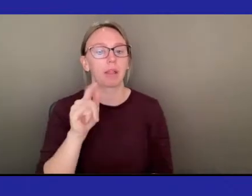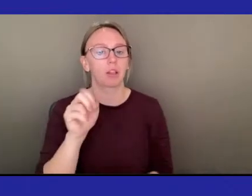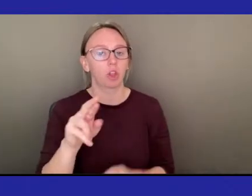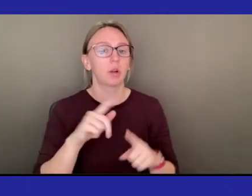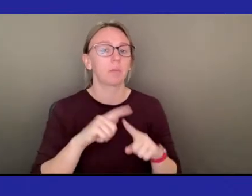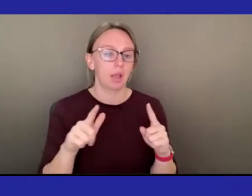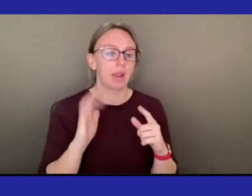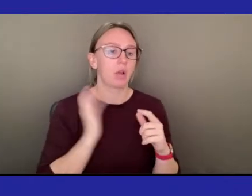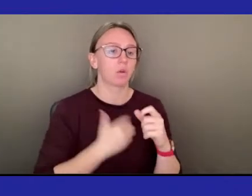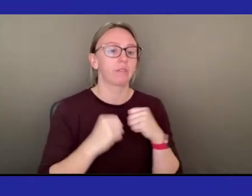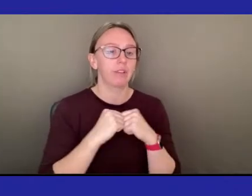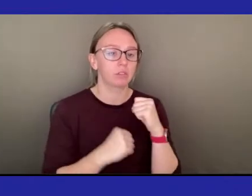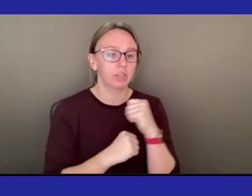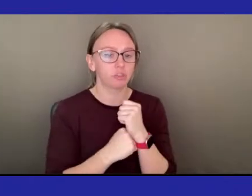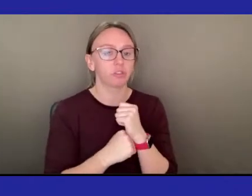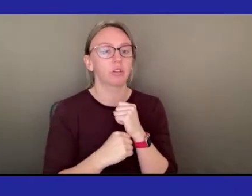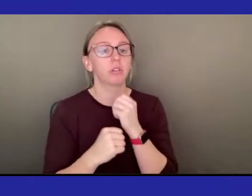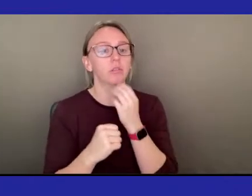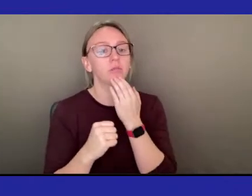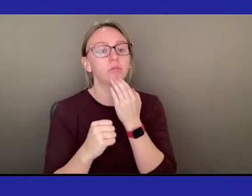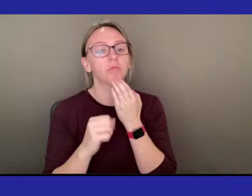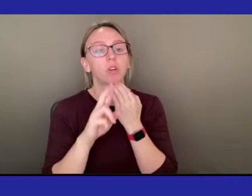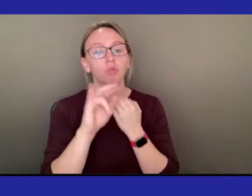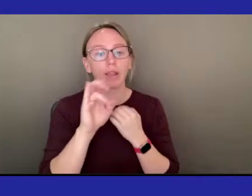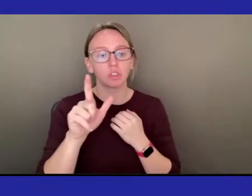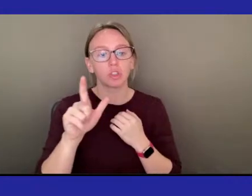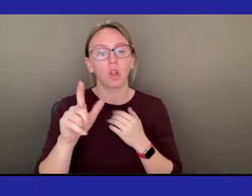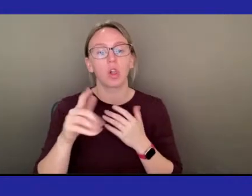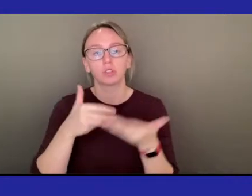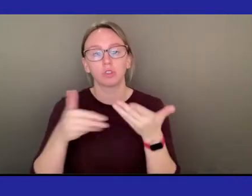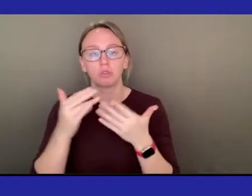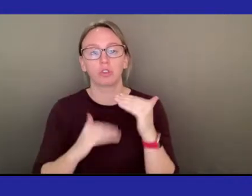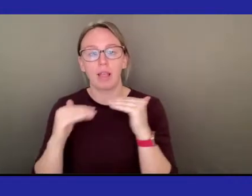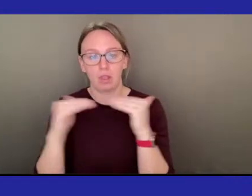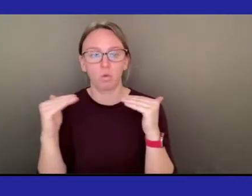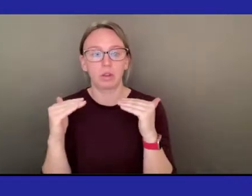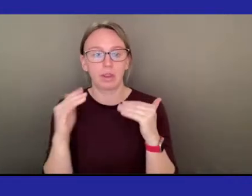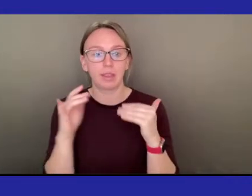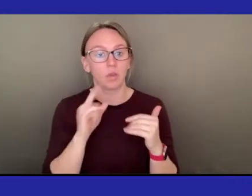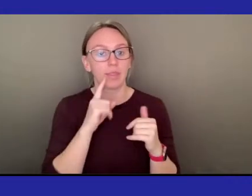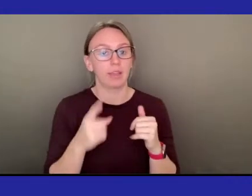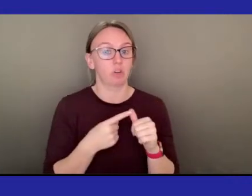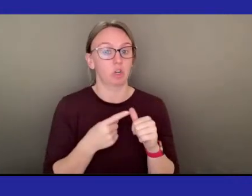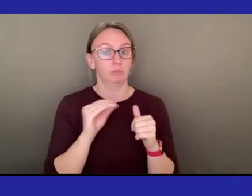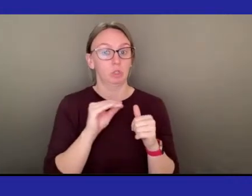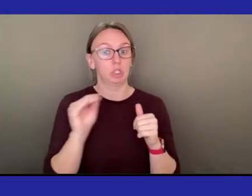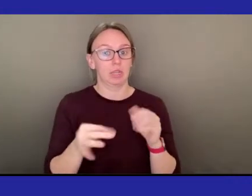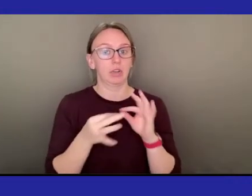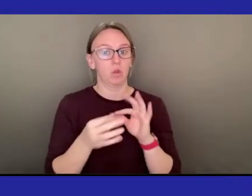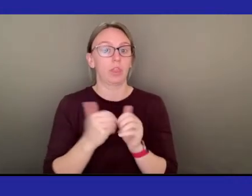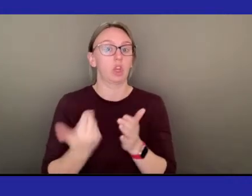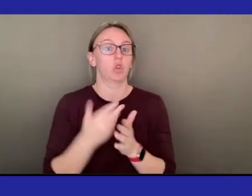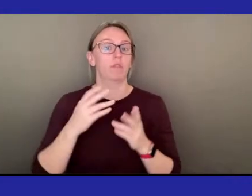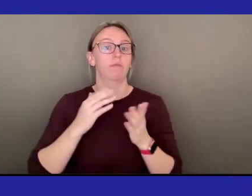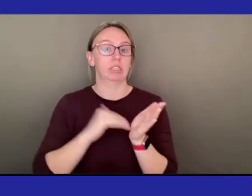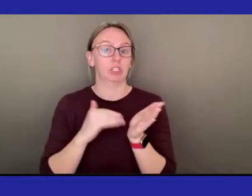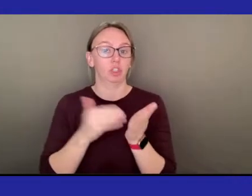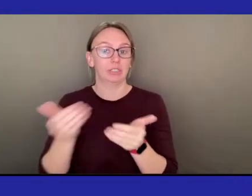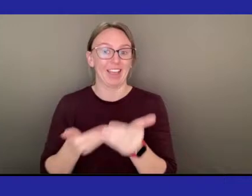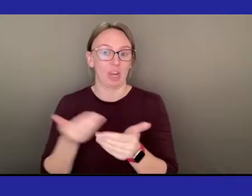equity. So this first one was percent of new physician hires being from underrepresented minorities in